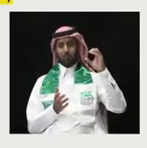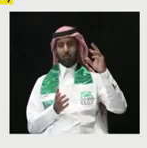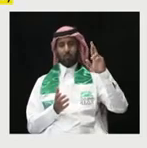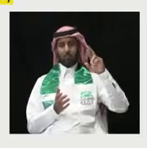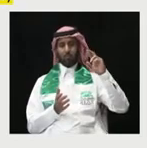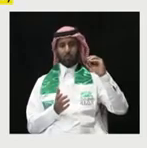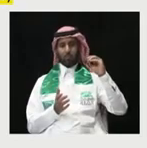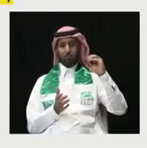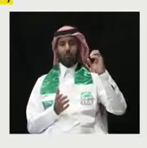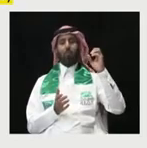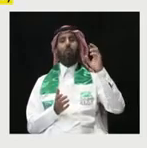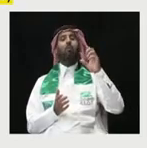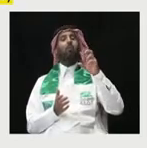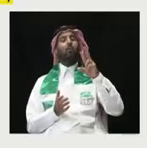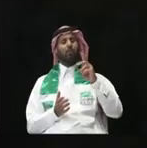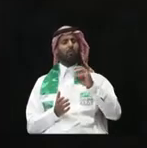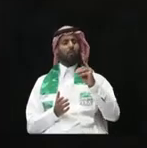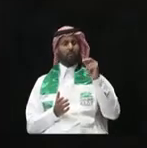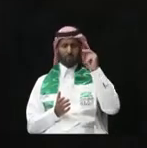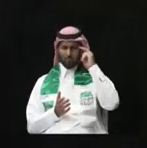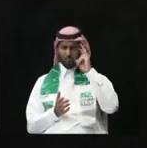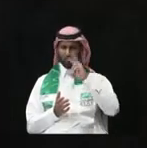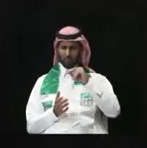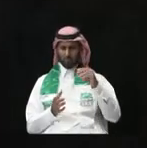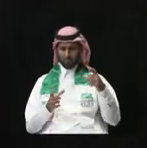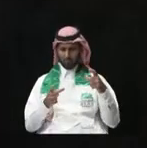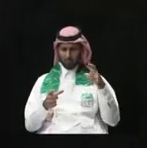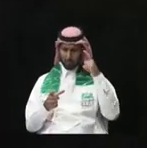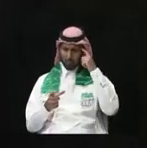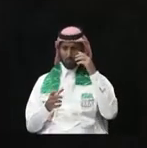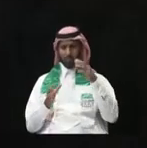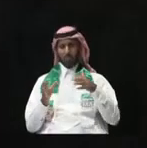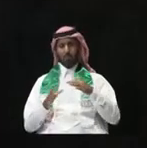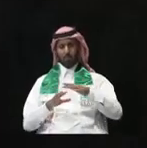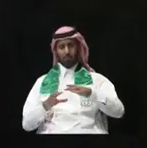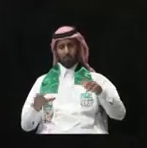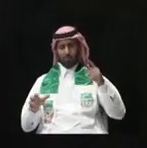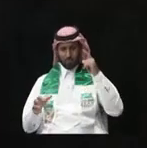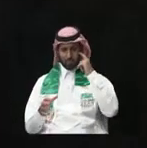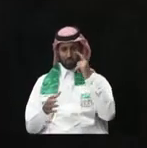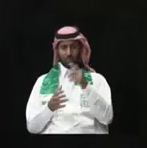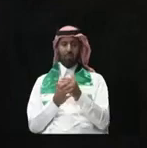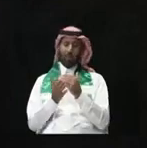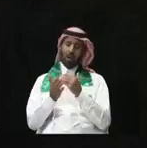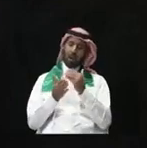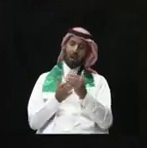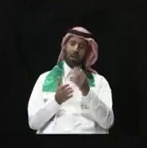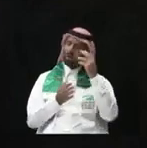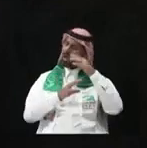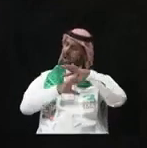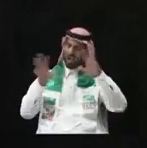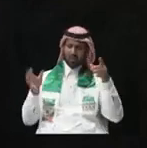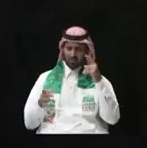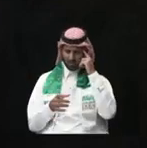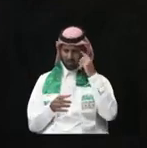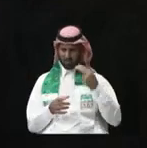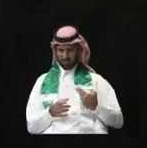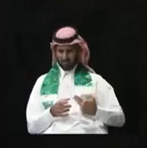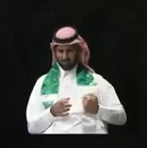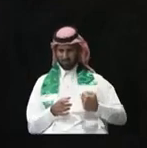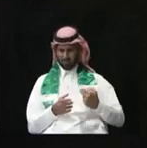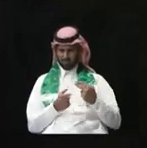Okay? Any name, month or a day, and at the beginning of the sentence. These three situations.